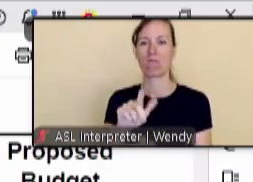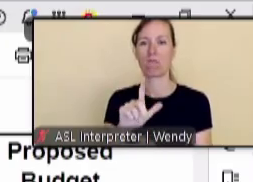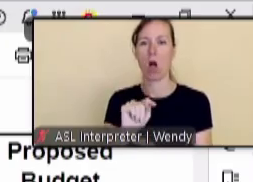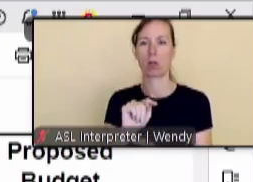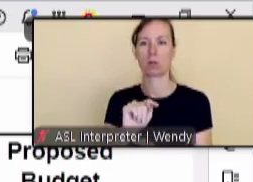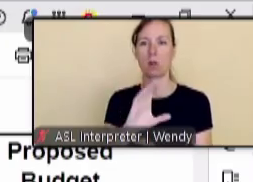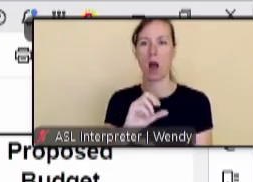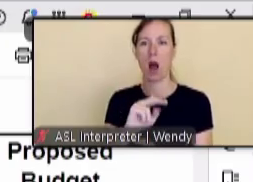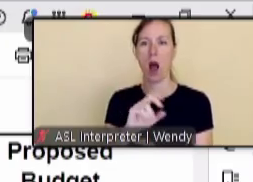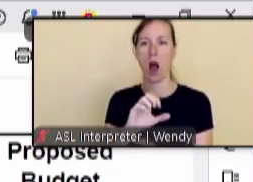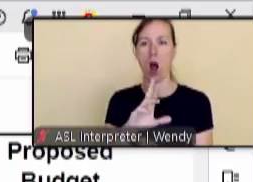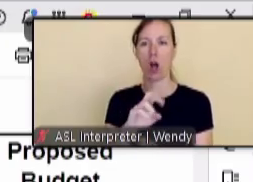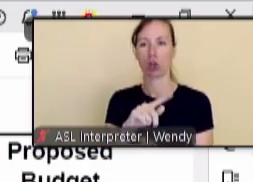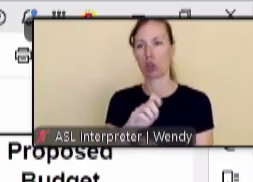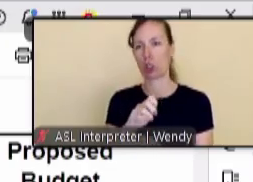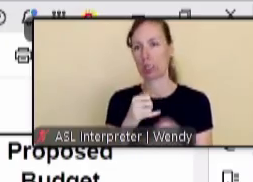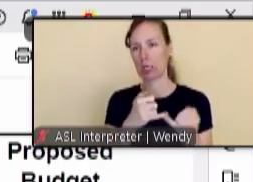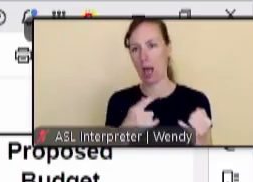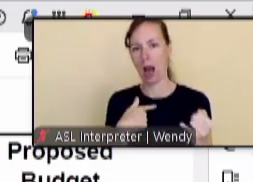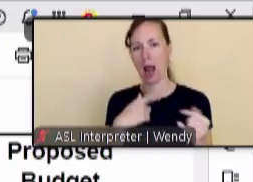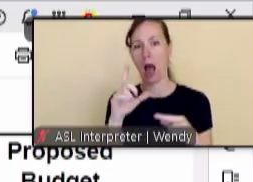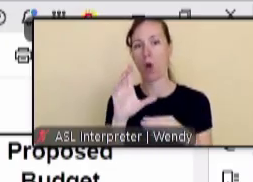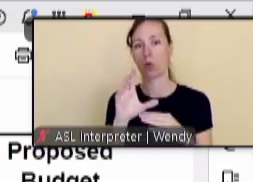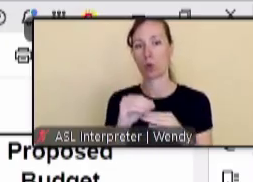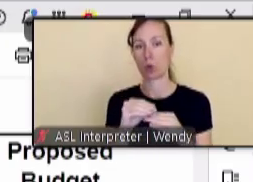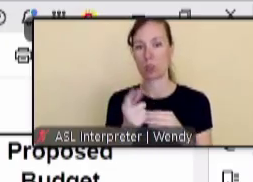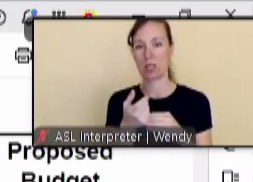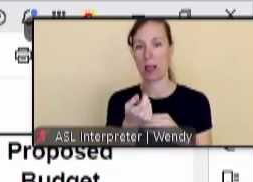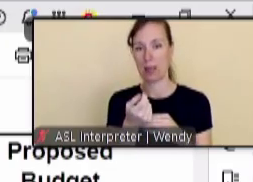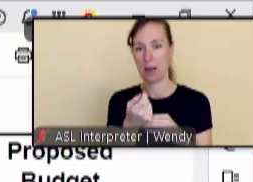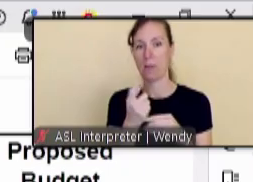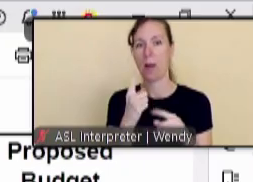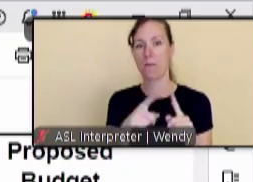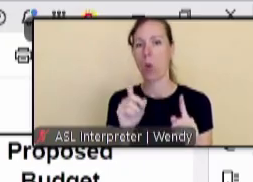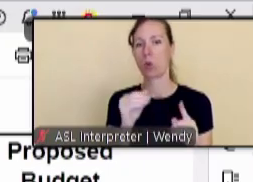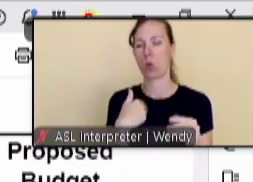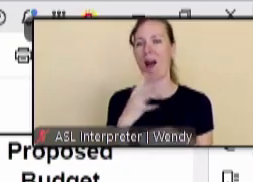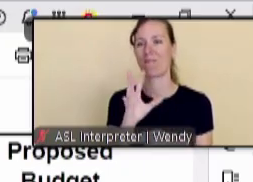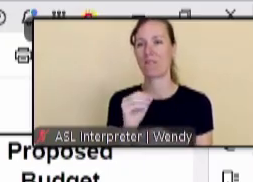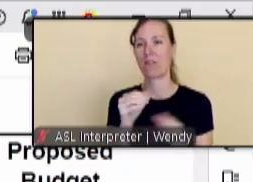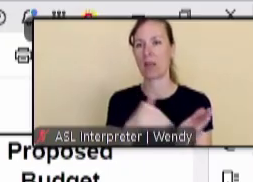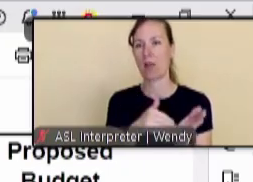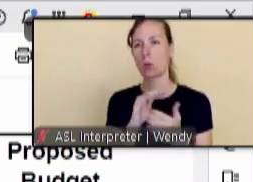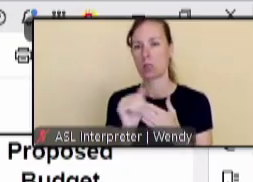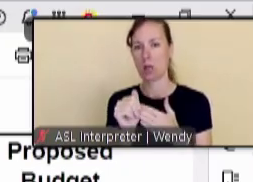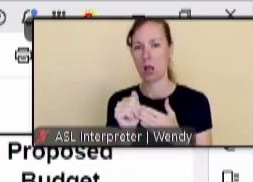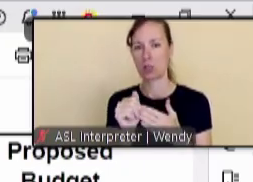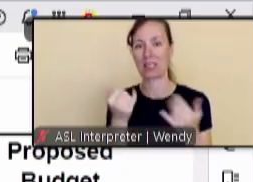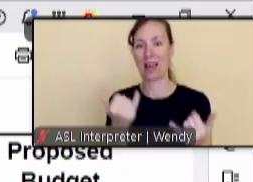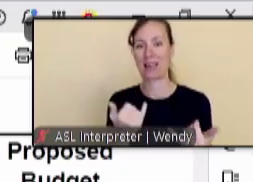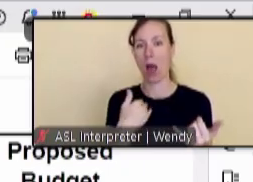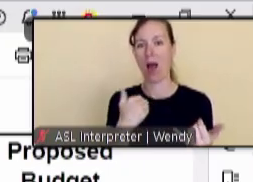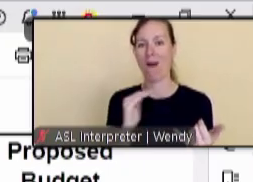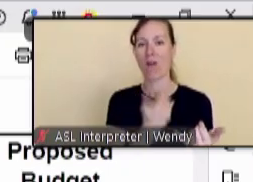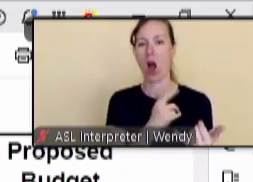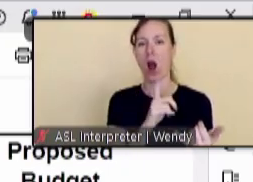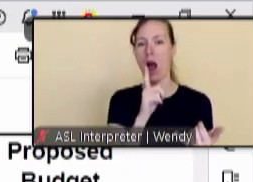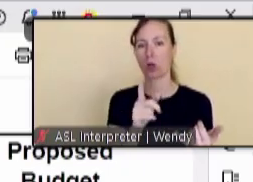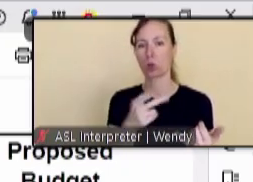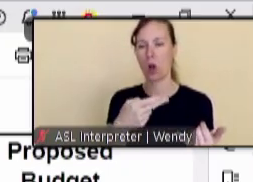do have $50,000. But now I have our actual HUR money from the state, and so that's